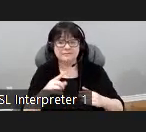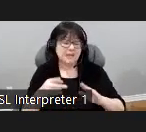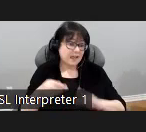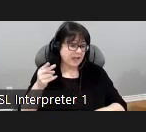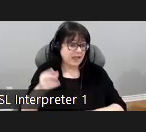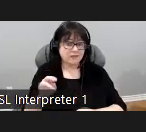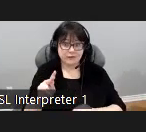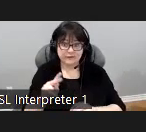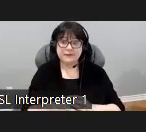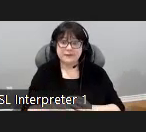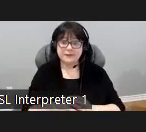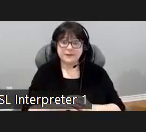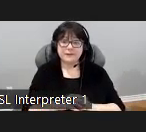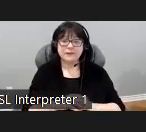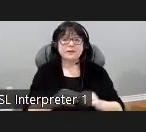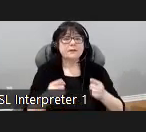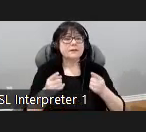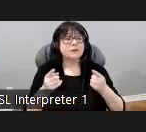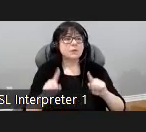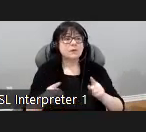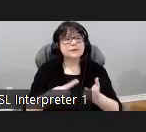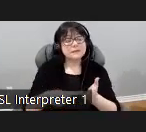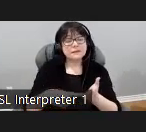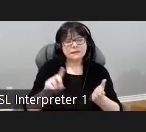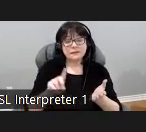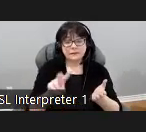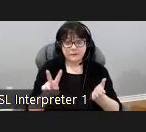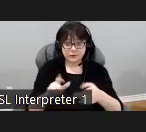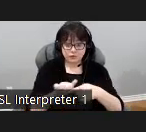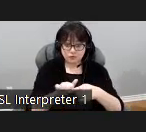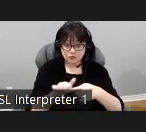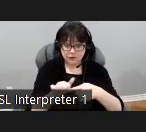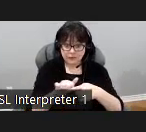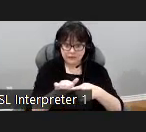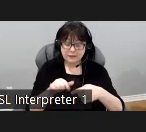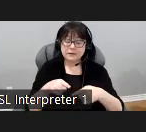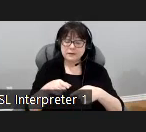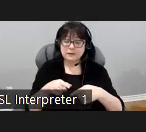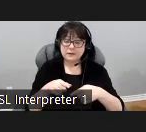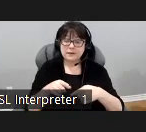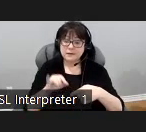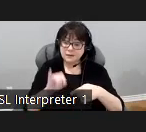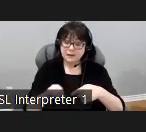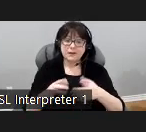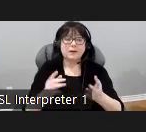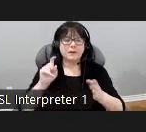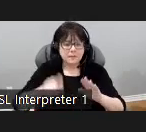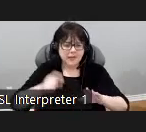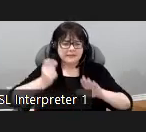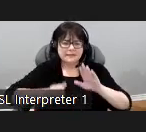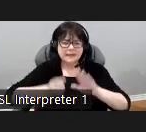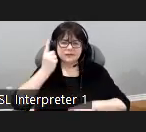domestic violence, training on domestic violence, that people need to really understand the dynamics of